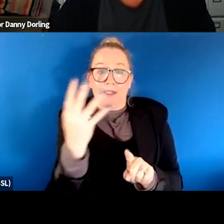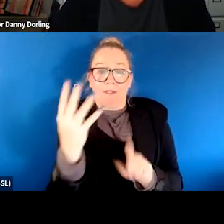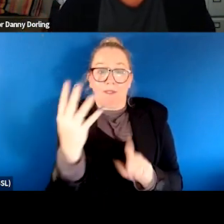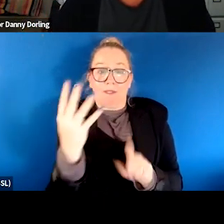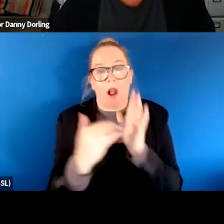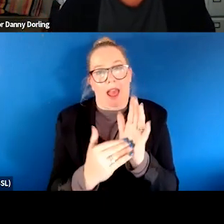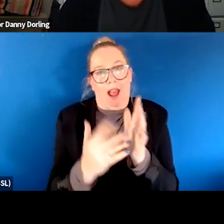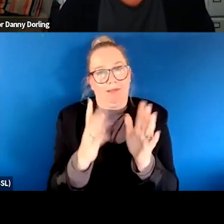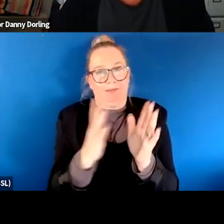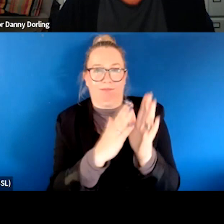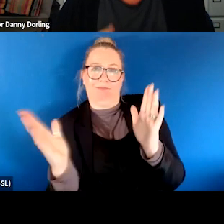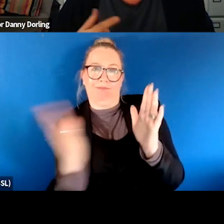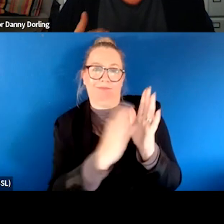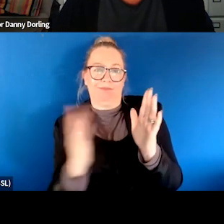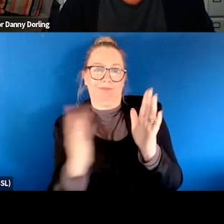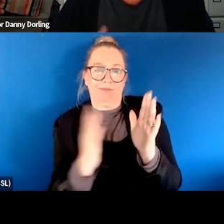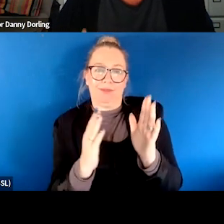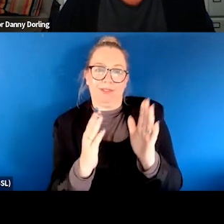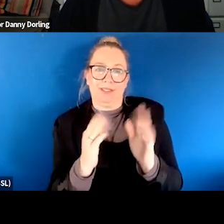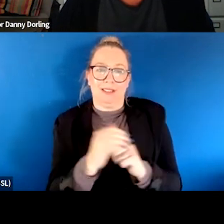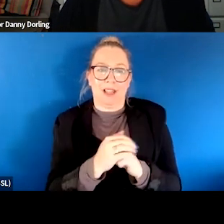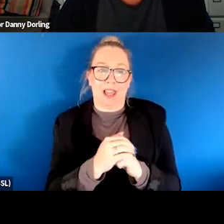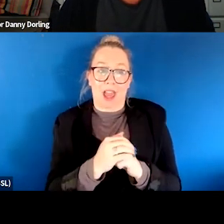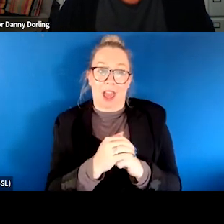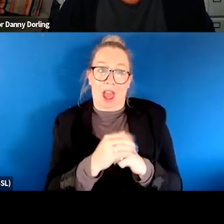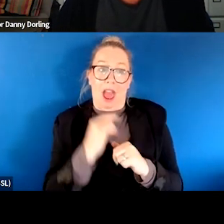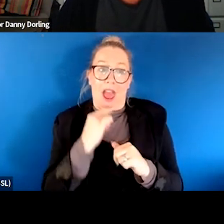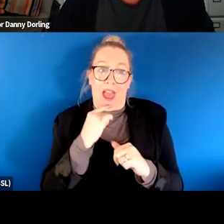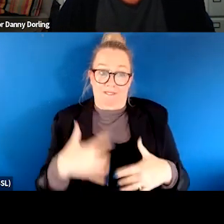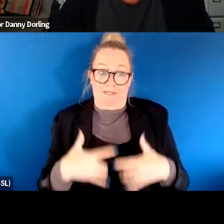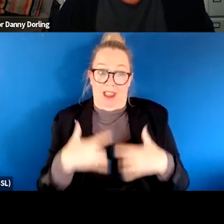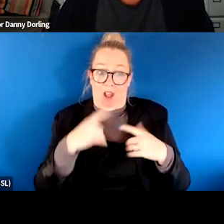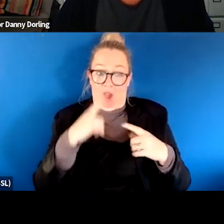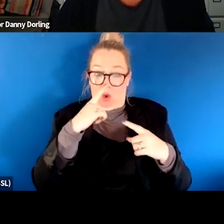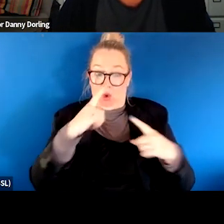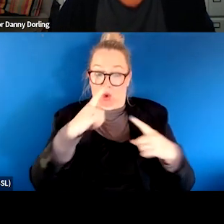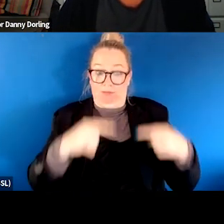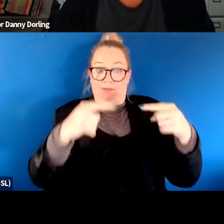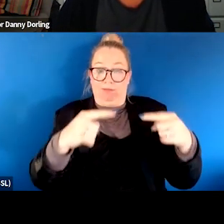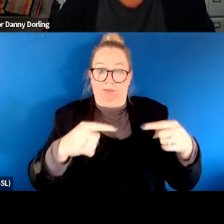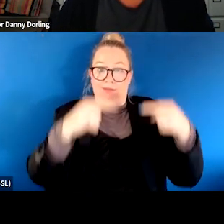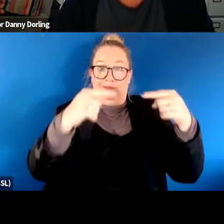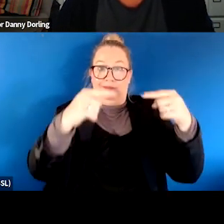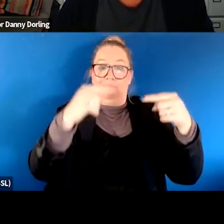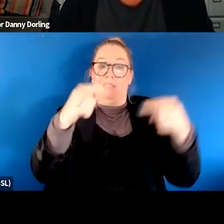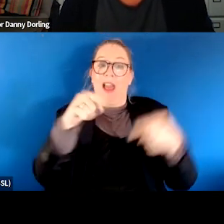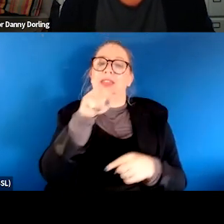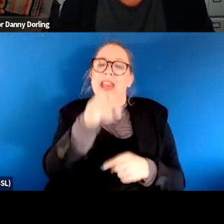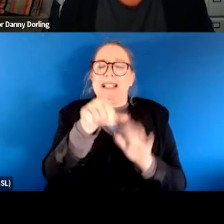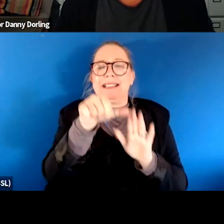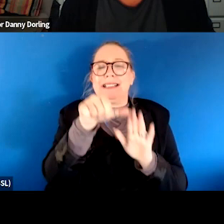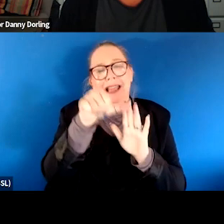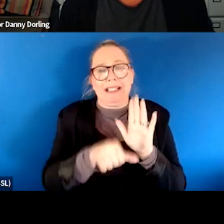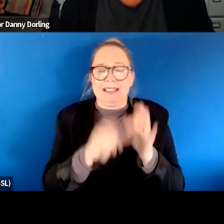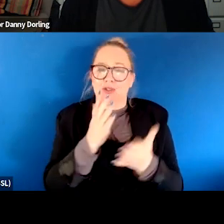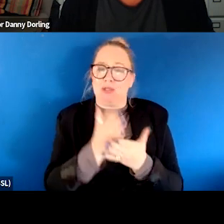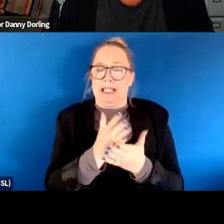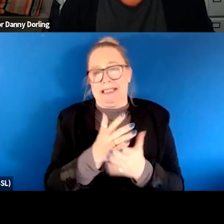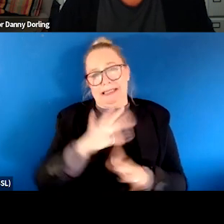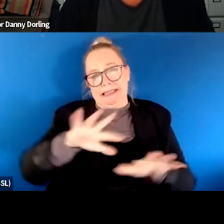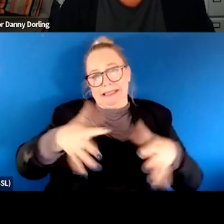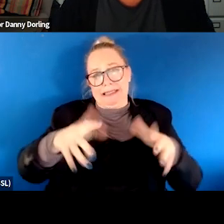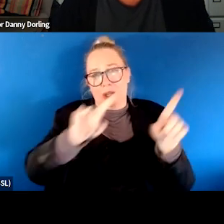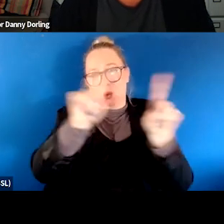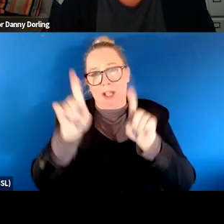it won't be long before it exceeds AIDS and it slowly works its way up. Now, this is a very misleading list because, well, world population has increased